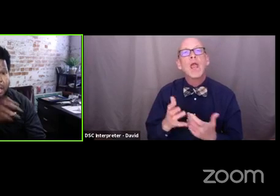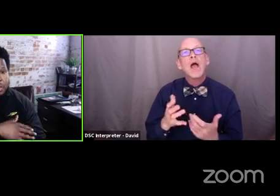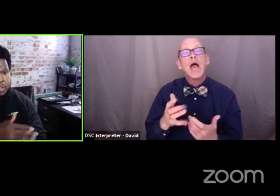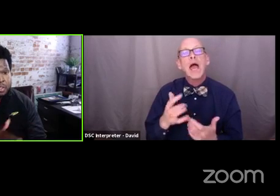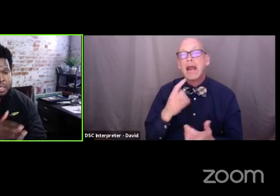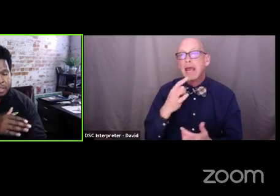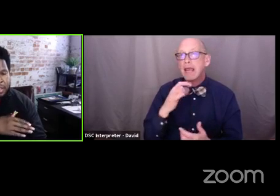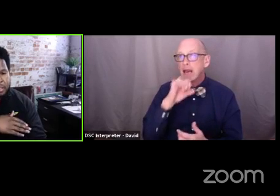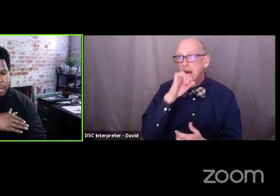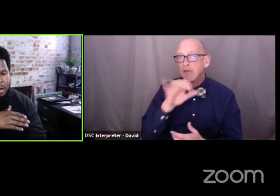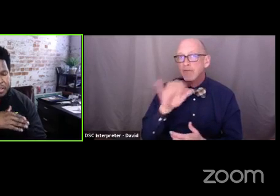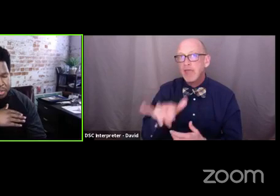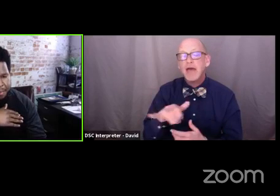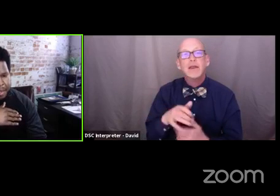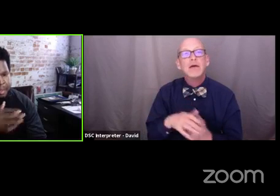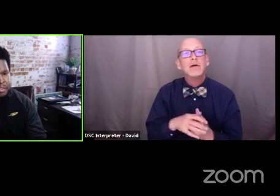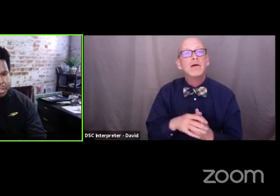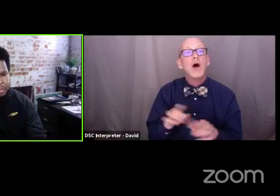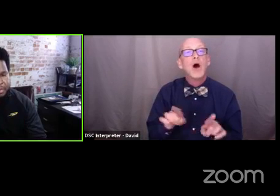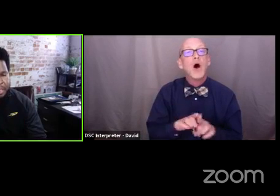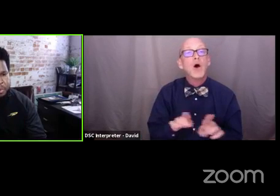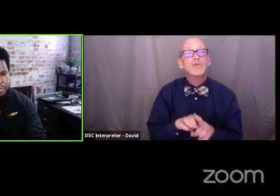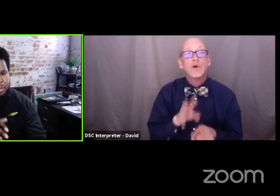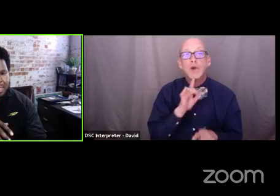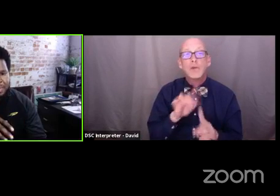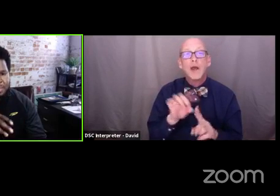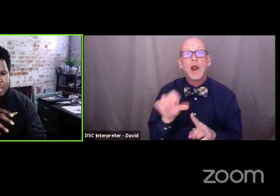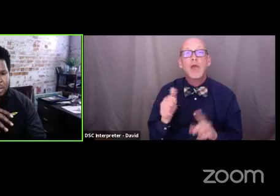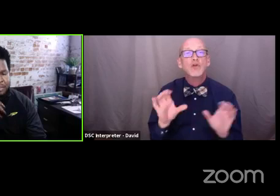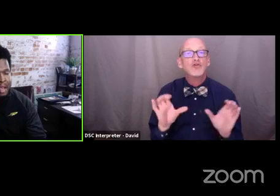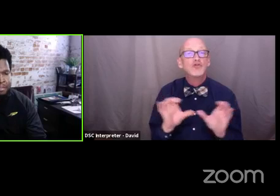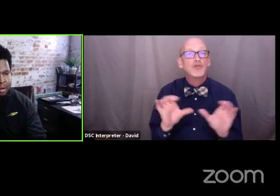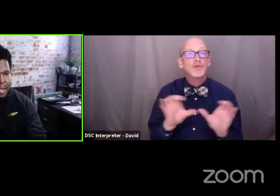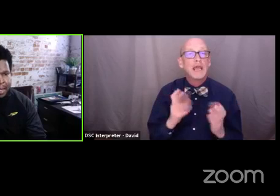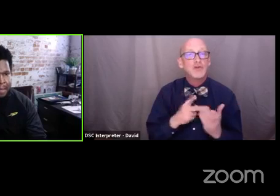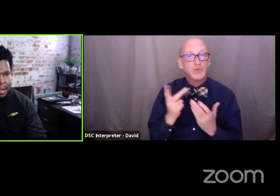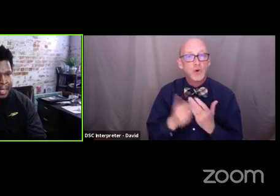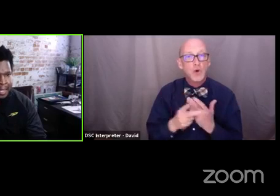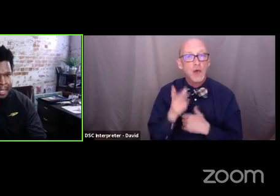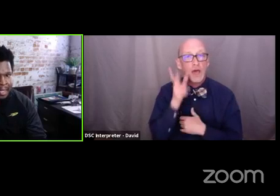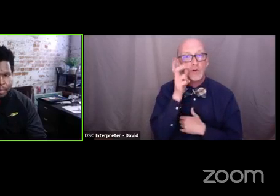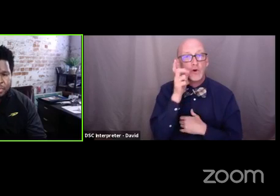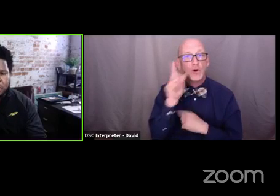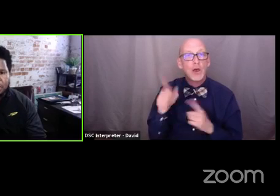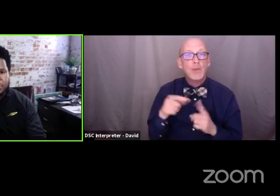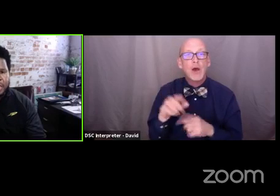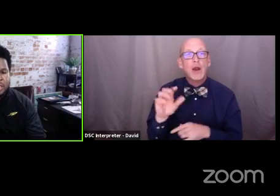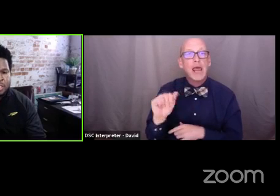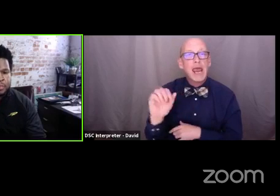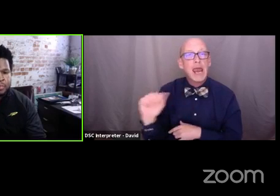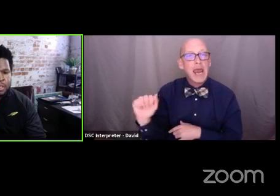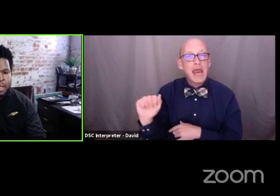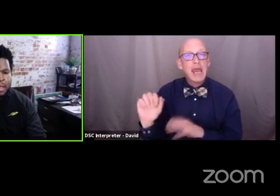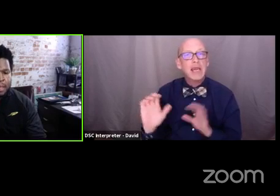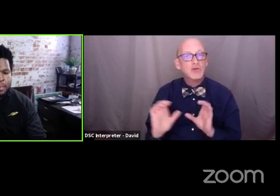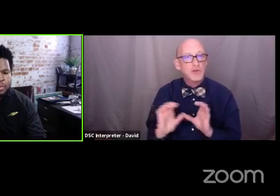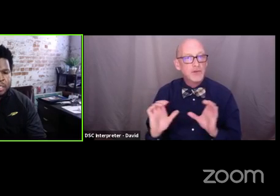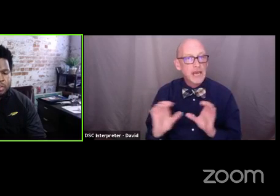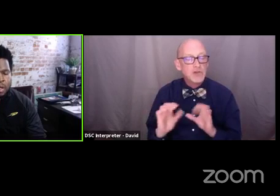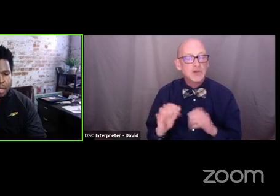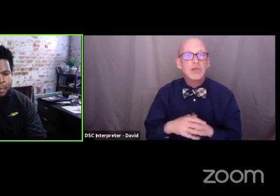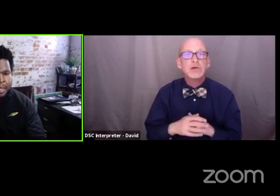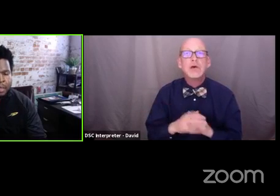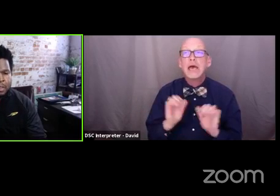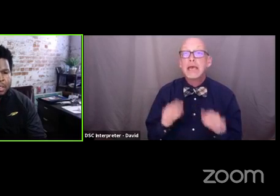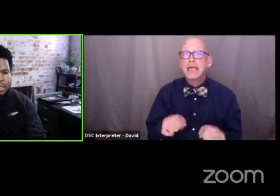and also talk about other certification programs. I've heard a lot about 8A certification. So